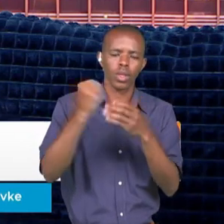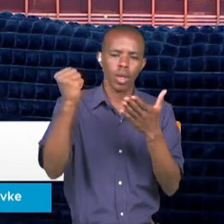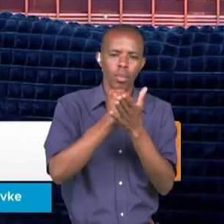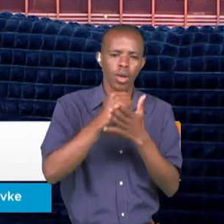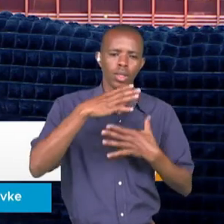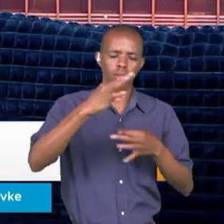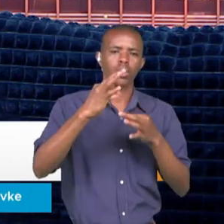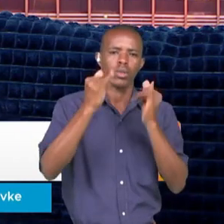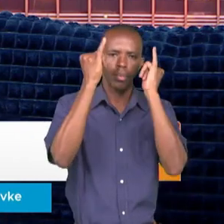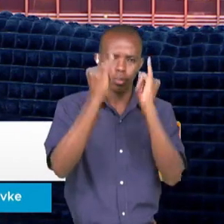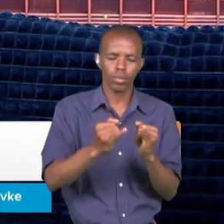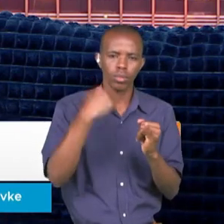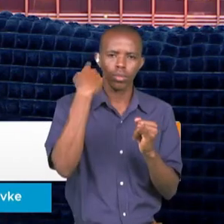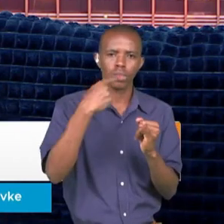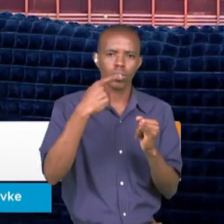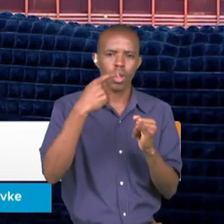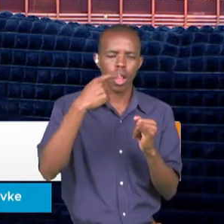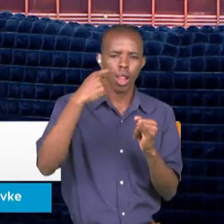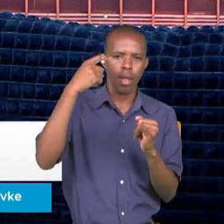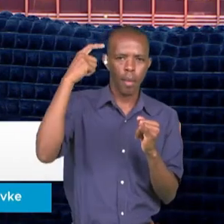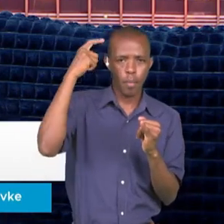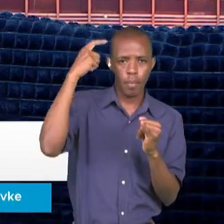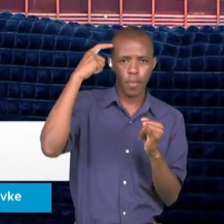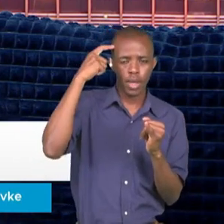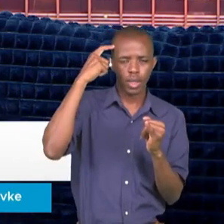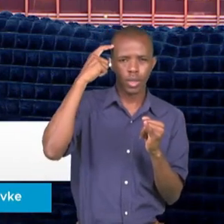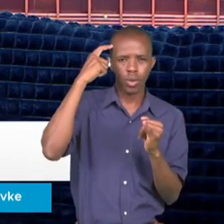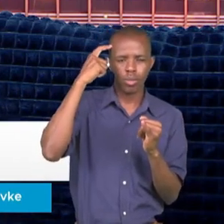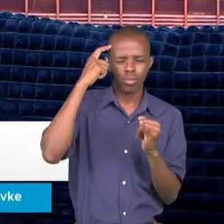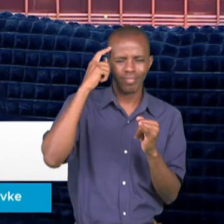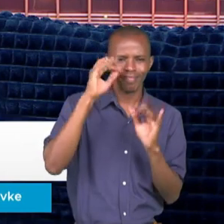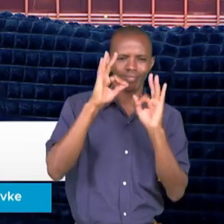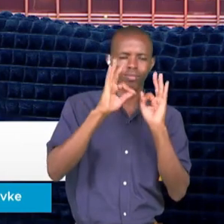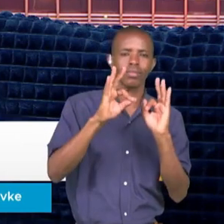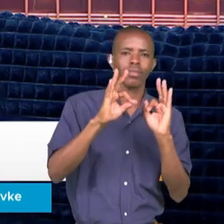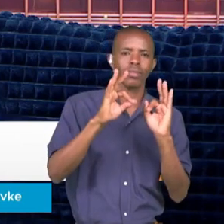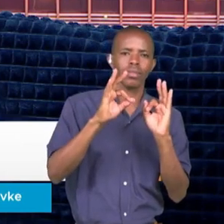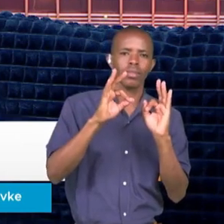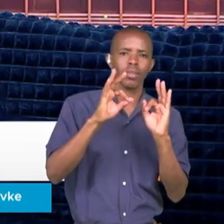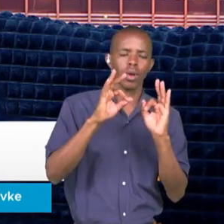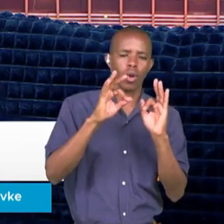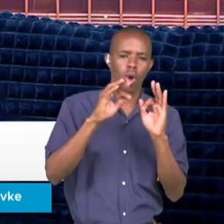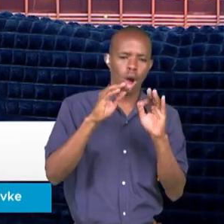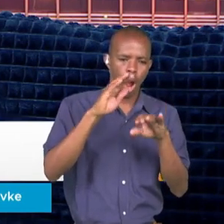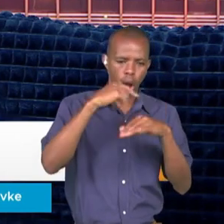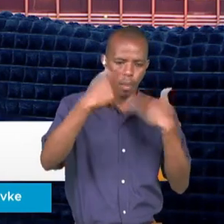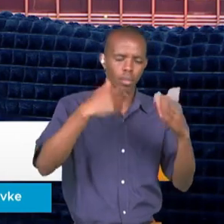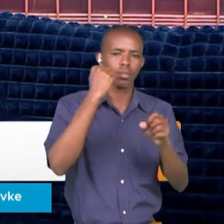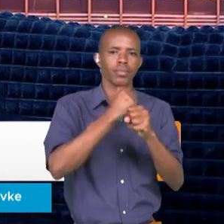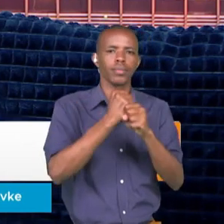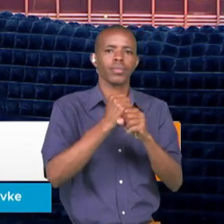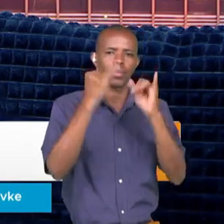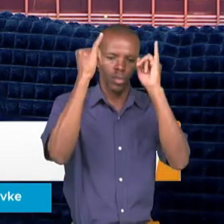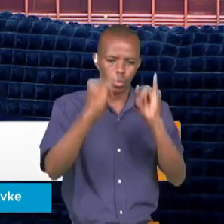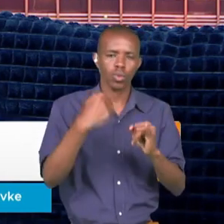interested in someone who has a mental orientation towards that kind of work, mm-hmm. and someone whom